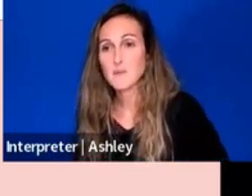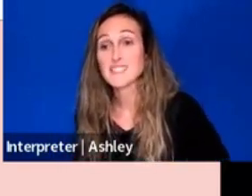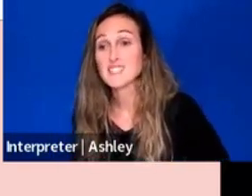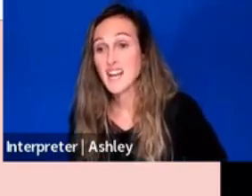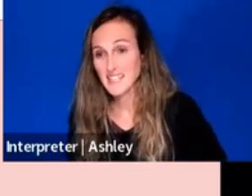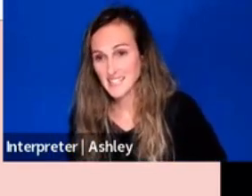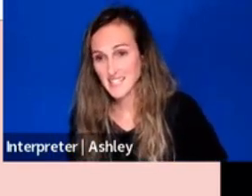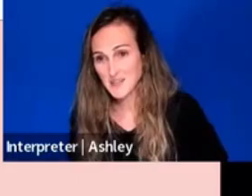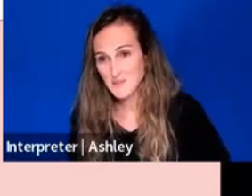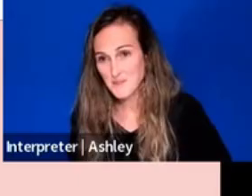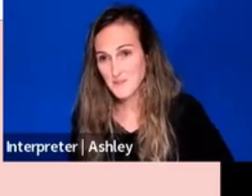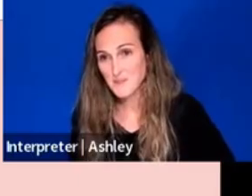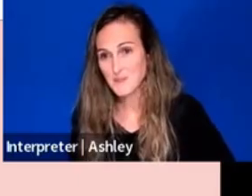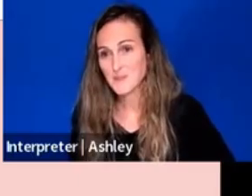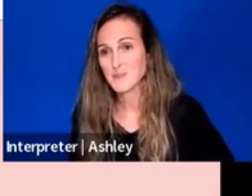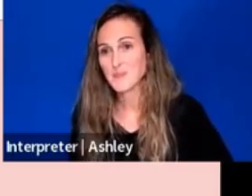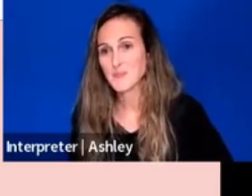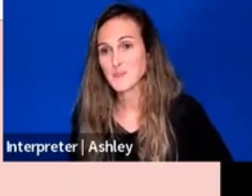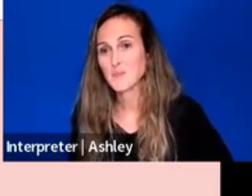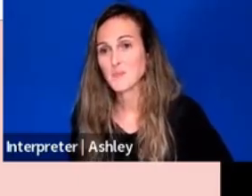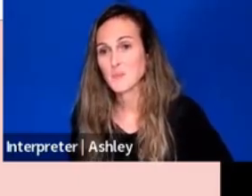there was a study